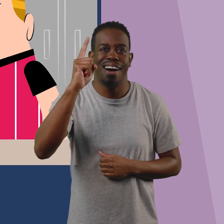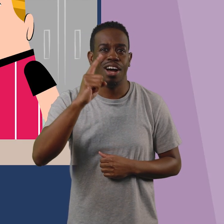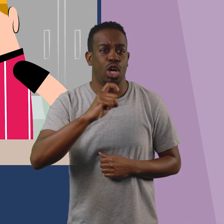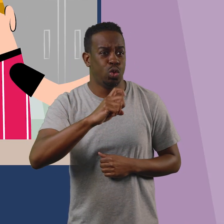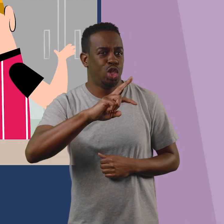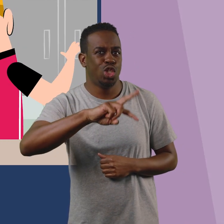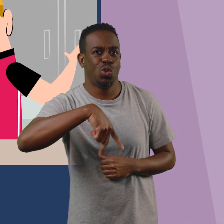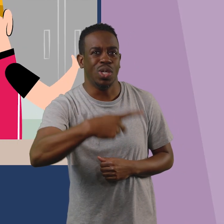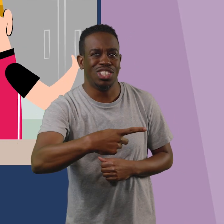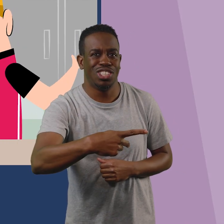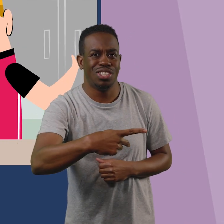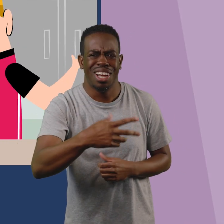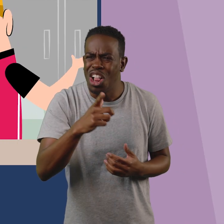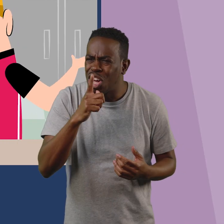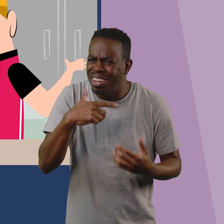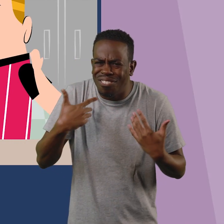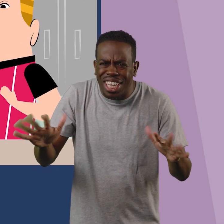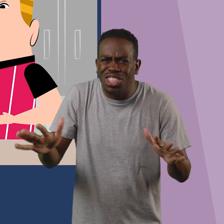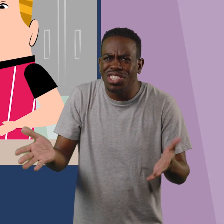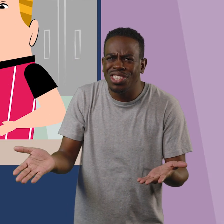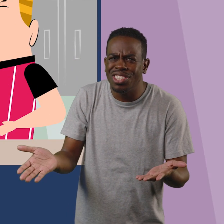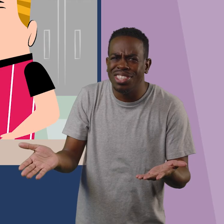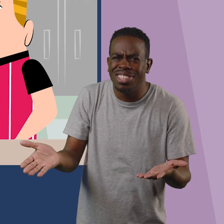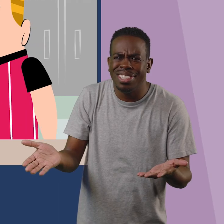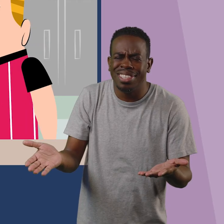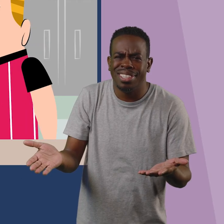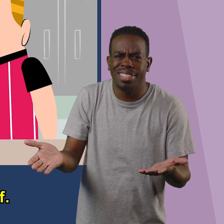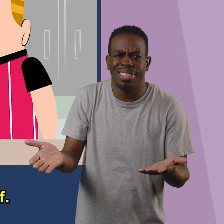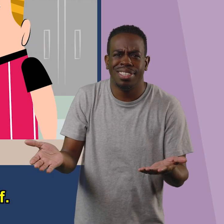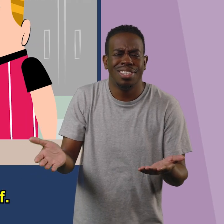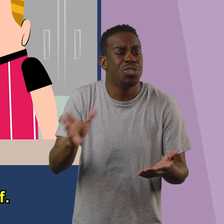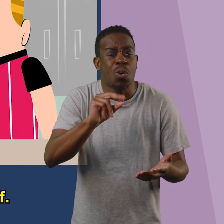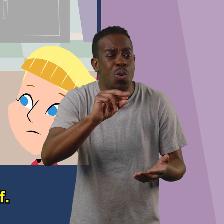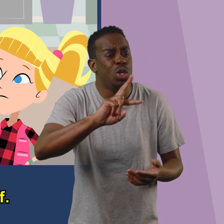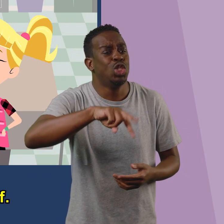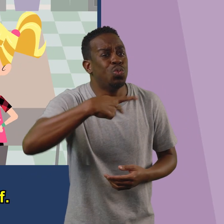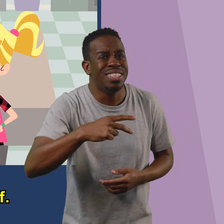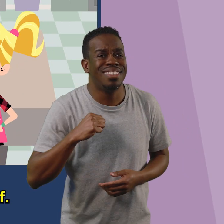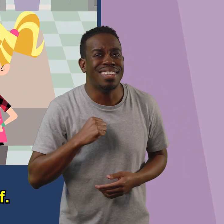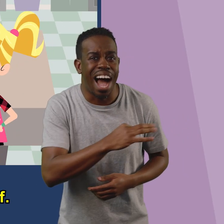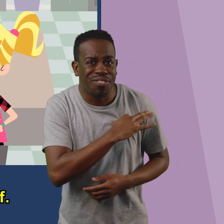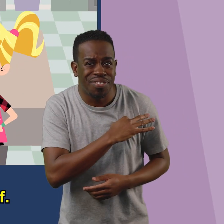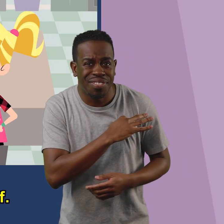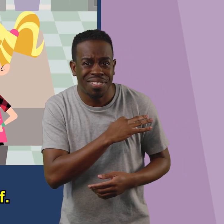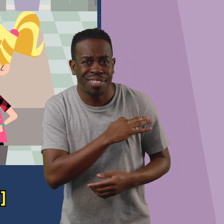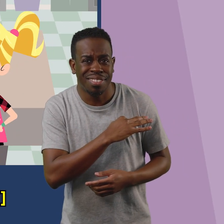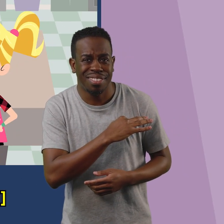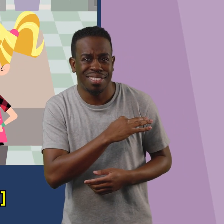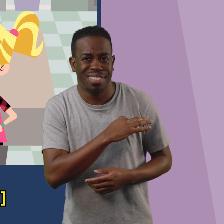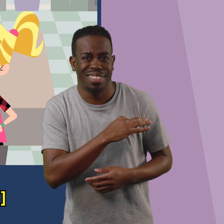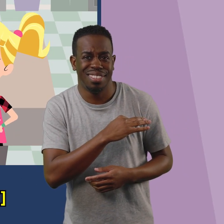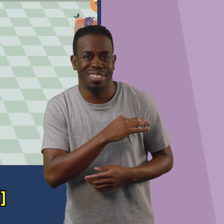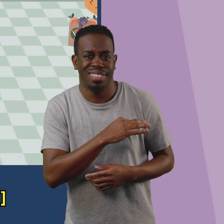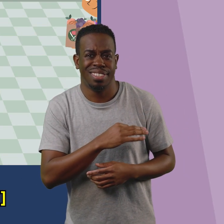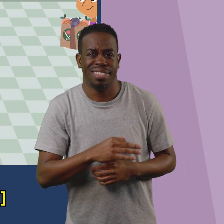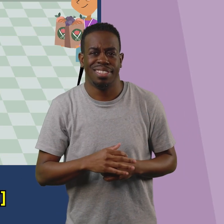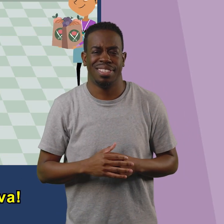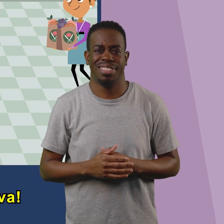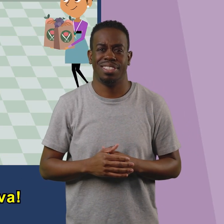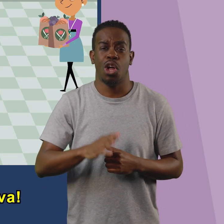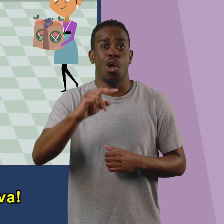We should switch. Lunches? We did that. No, we should switch staff.